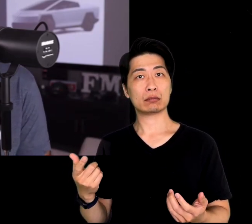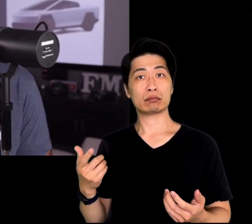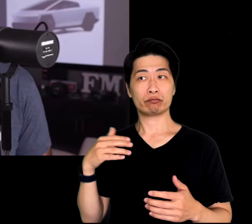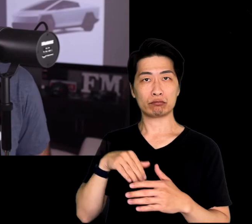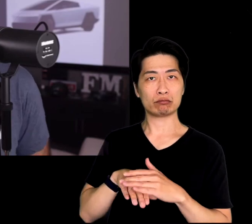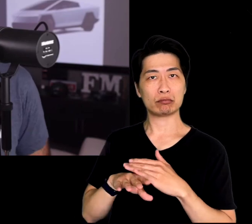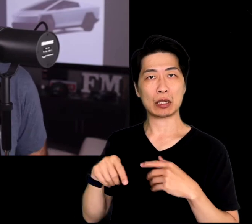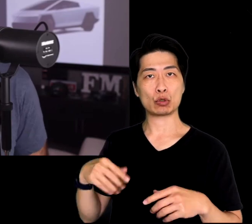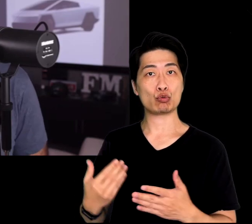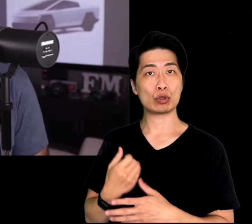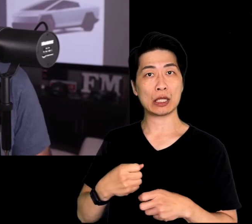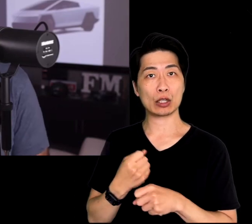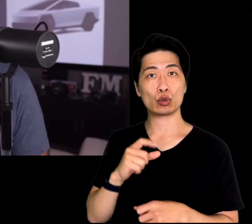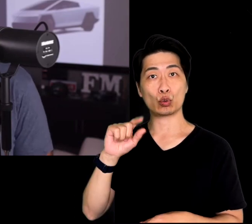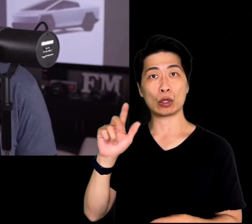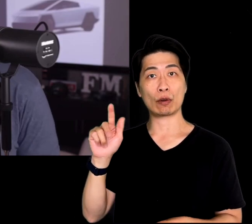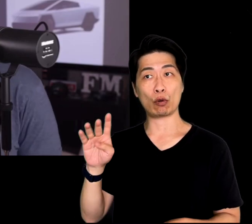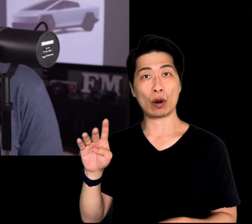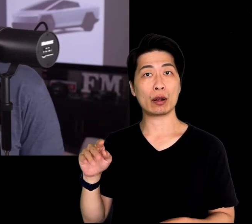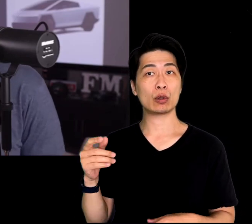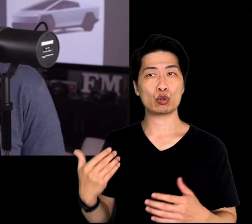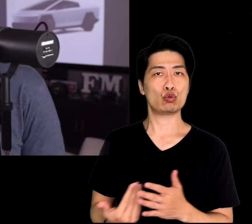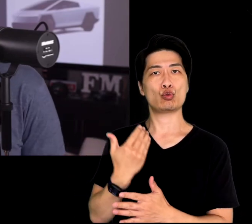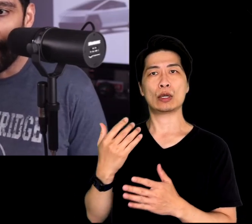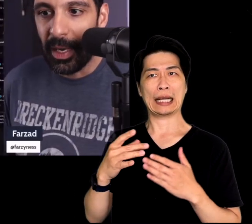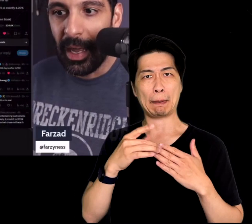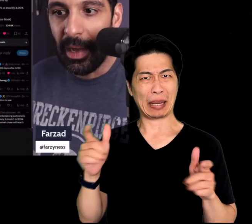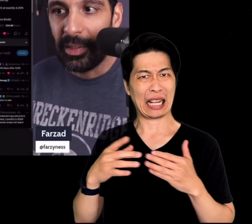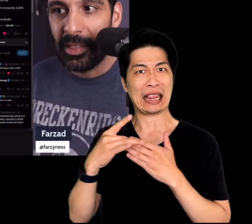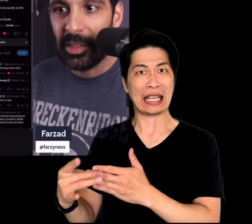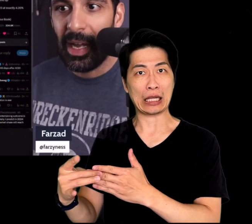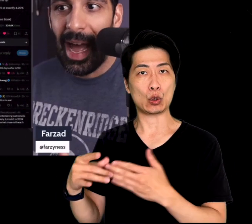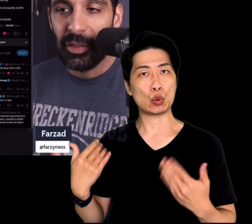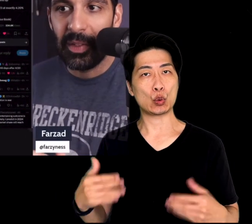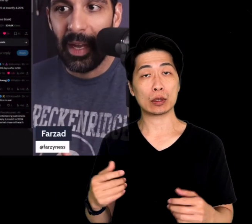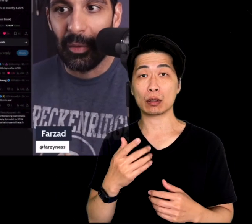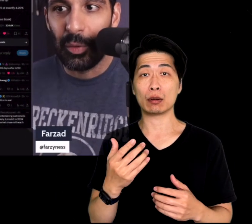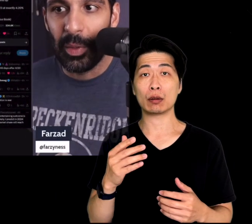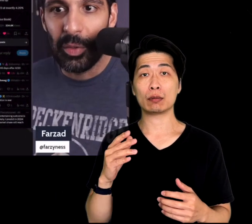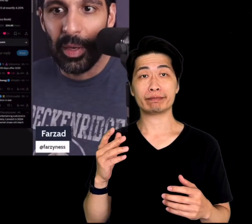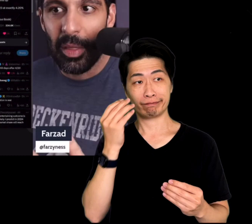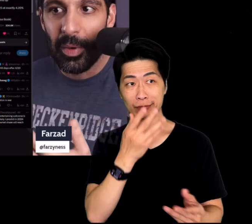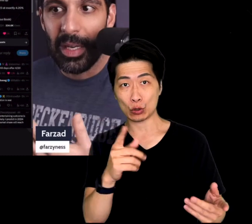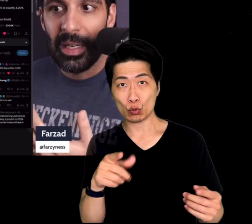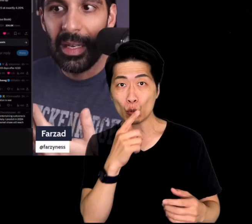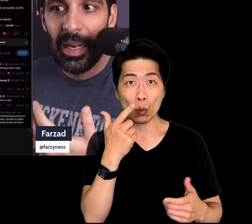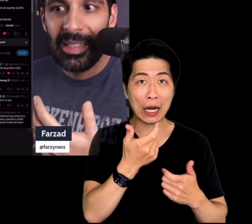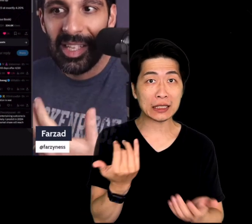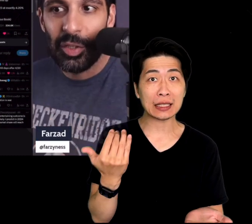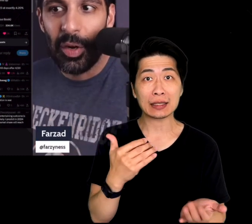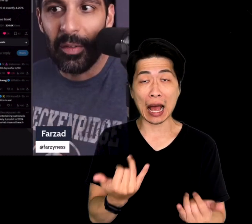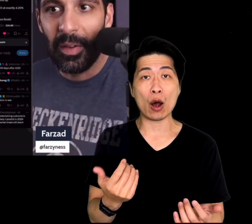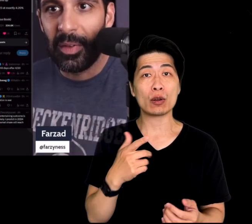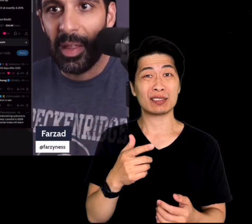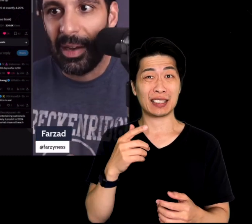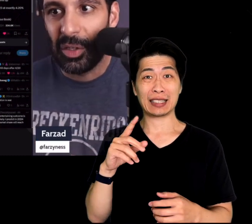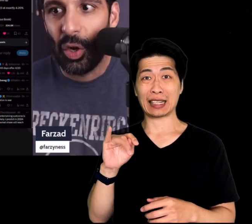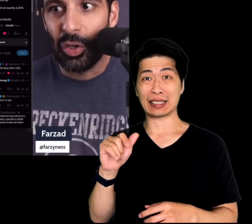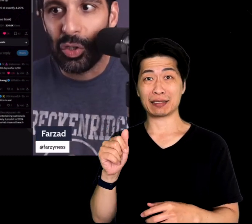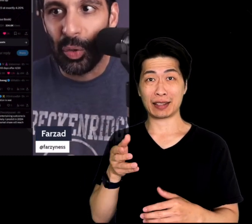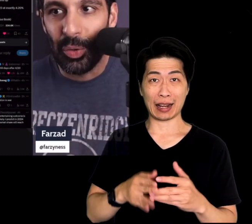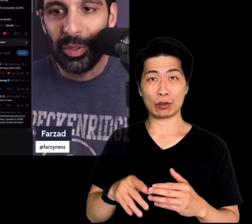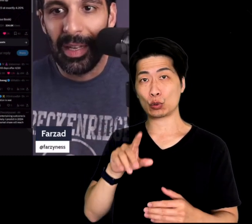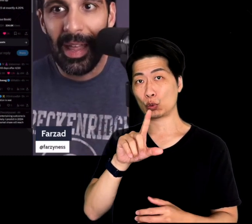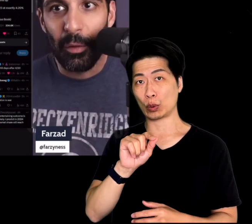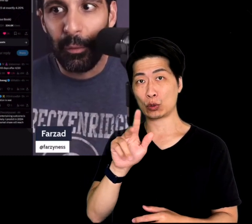with a pretty big lead. Again, for those that are joining me right now, Tesla, as of the end of 2023, 650,000